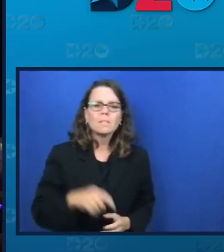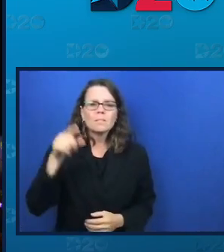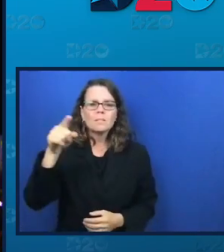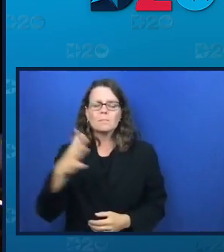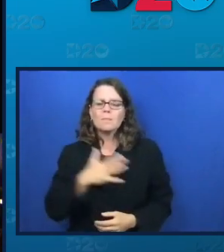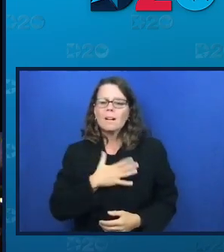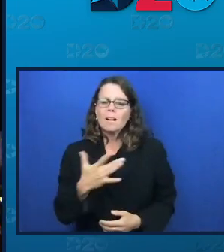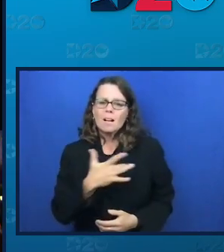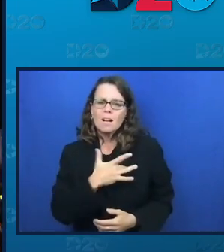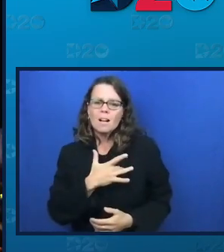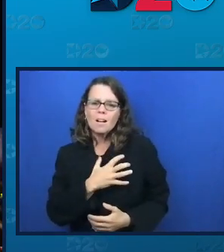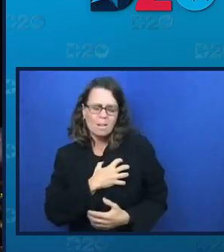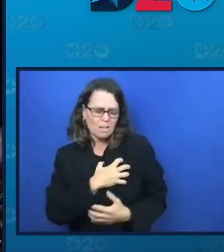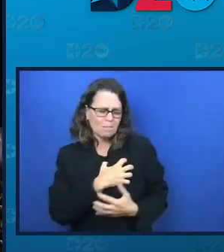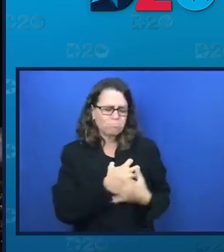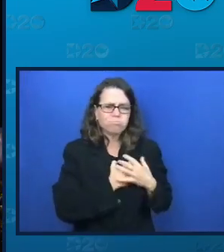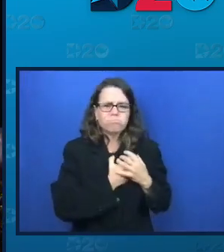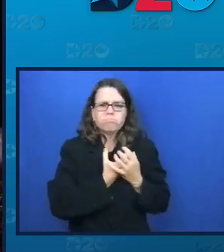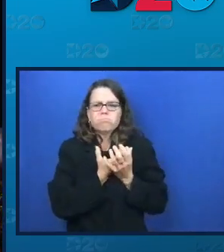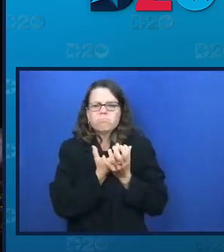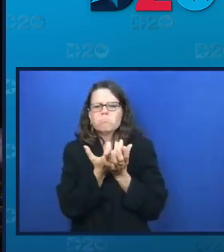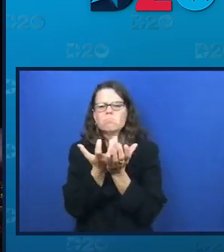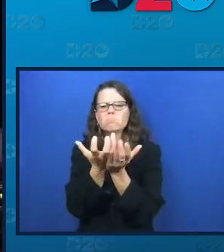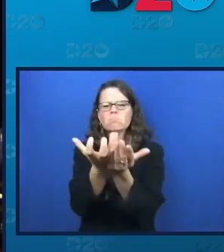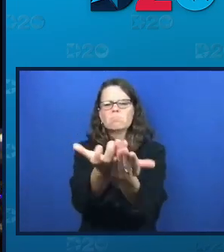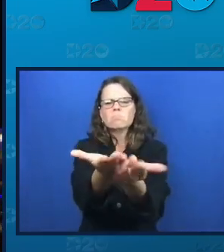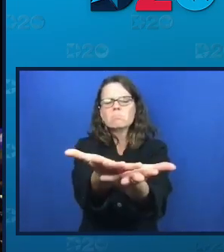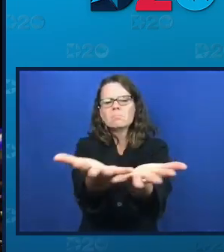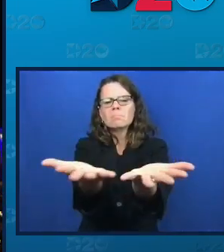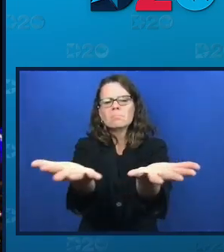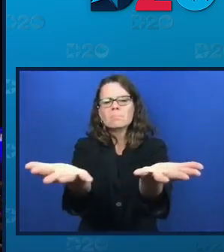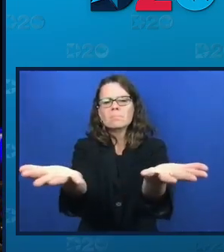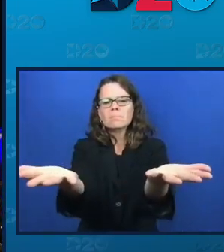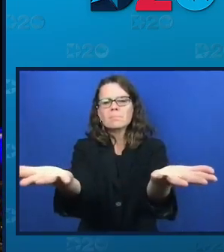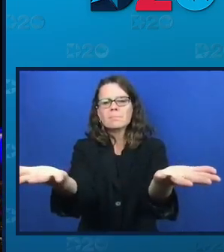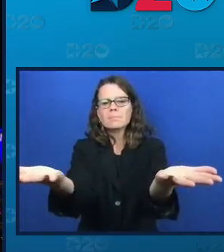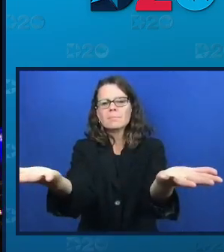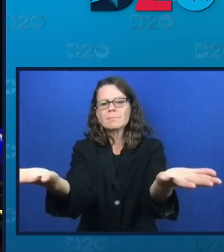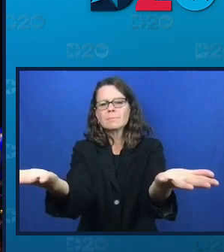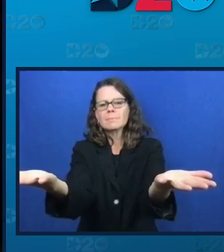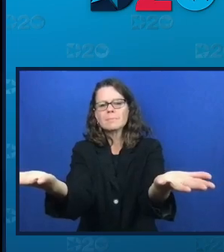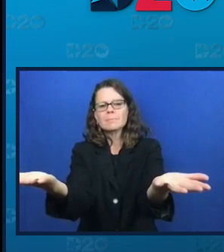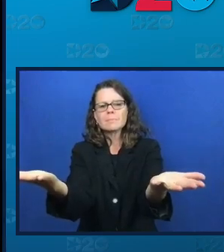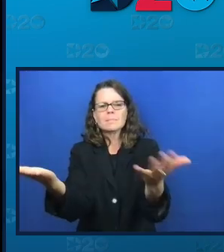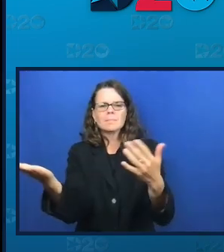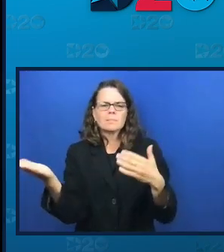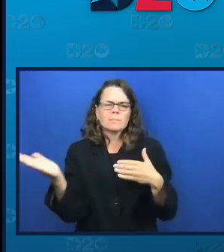'Cause you get lighter the more it gets